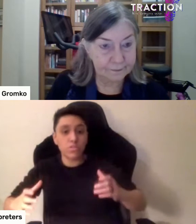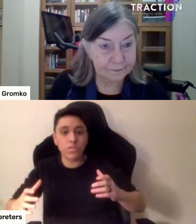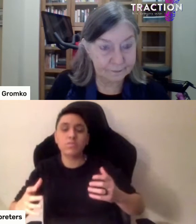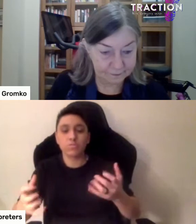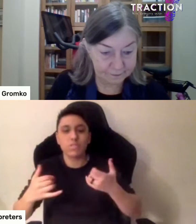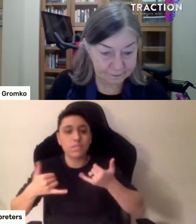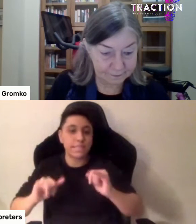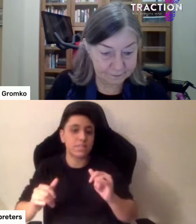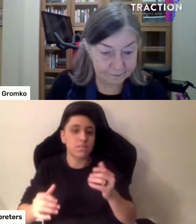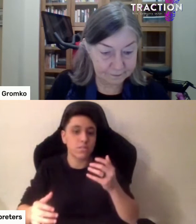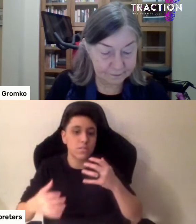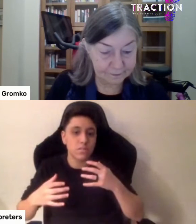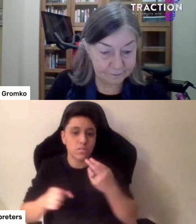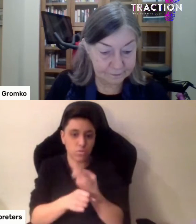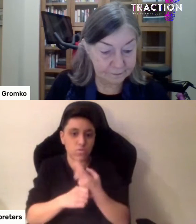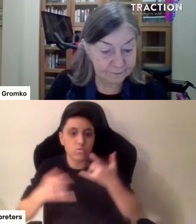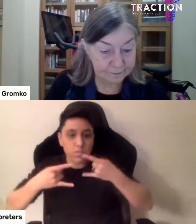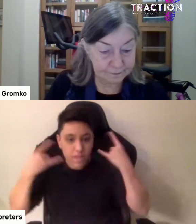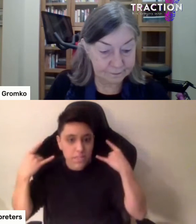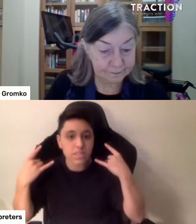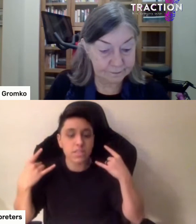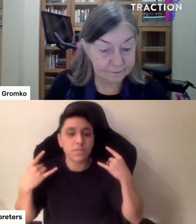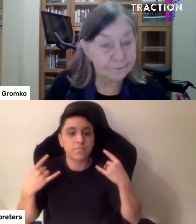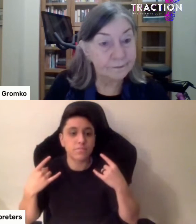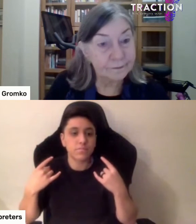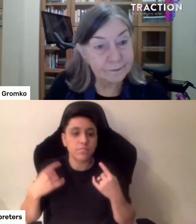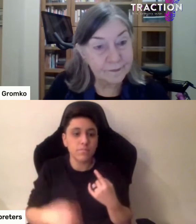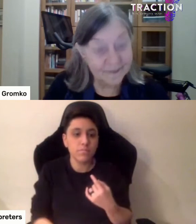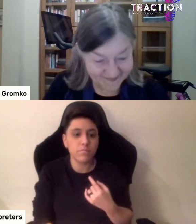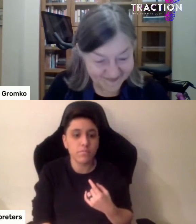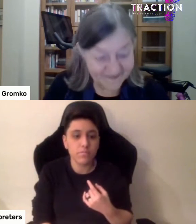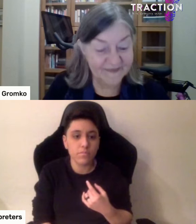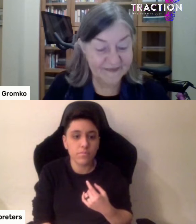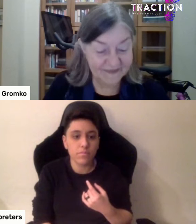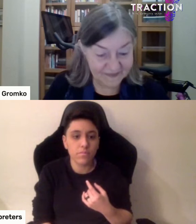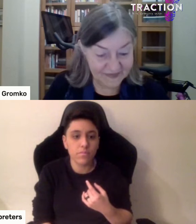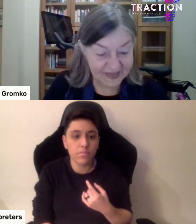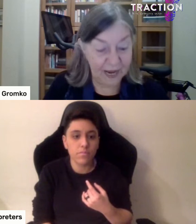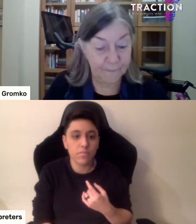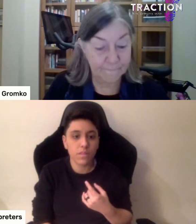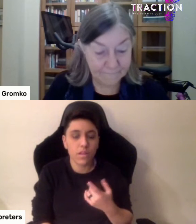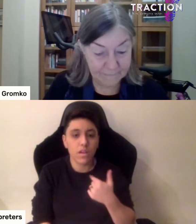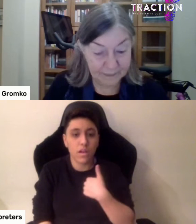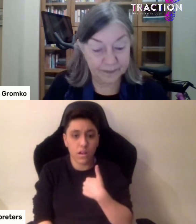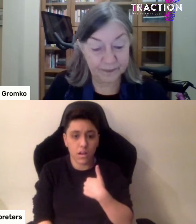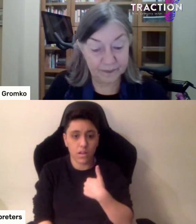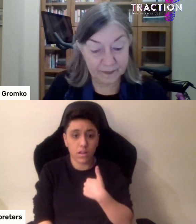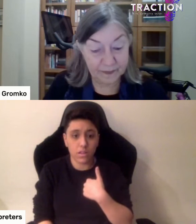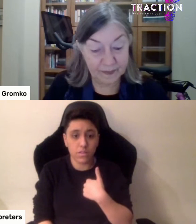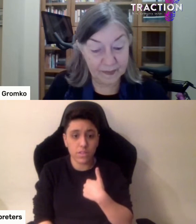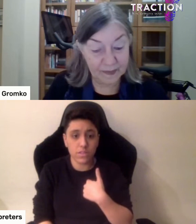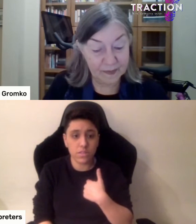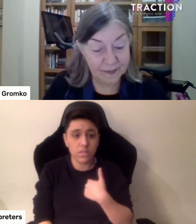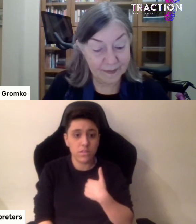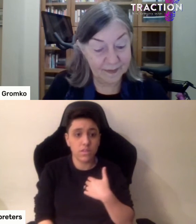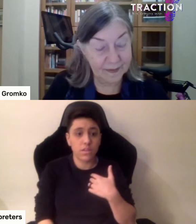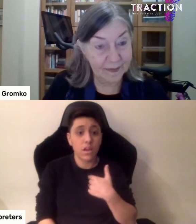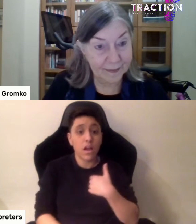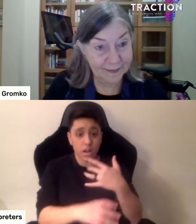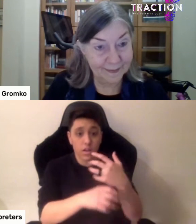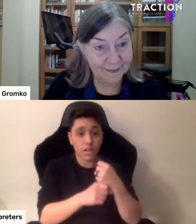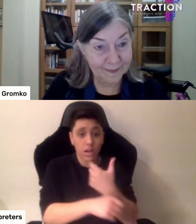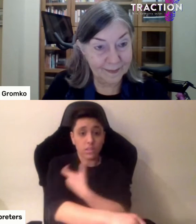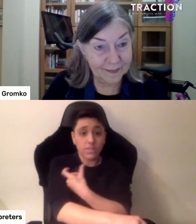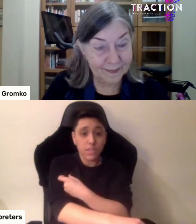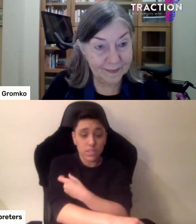fully immunized, I do feel relief from it. And I certainly feel like, okay, a little bit better about the outlook on things.